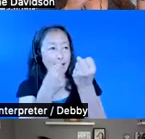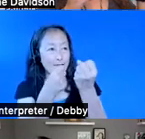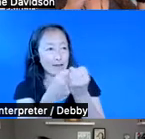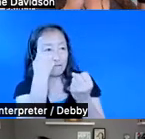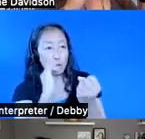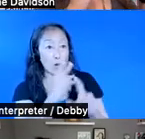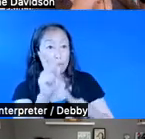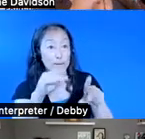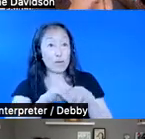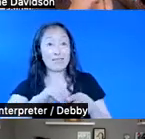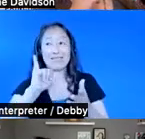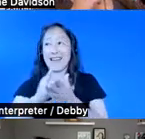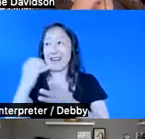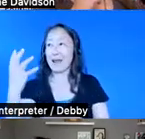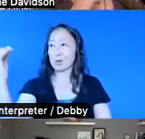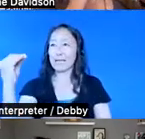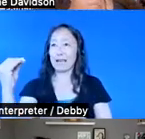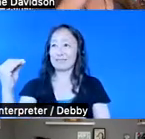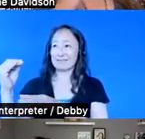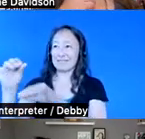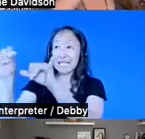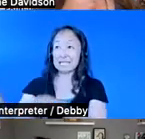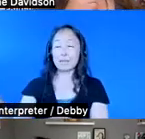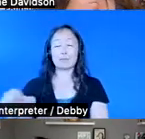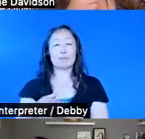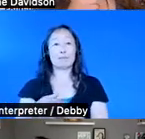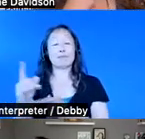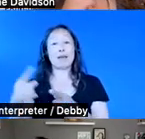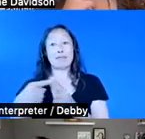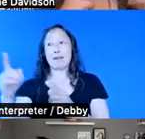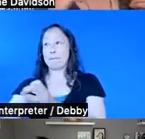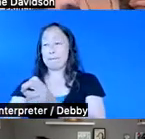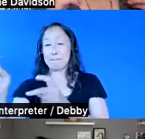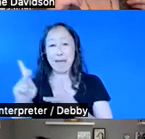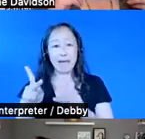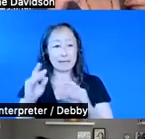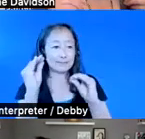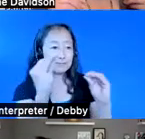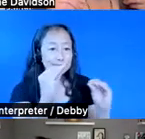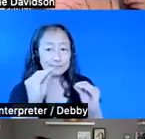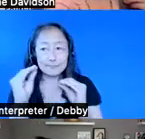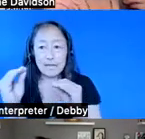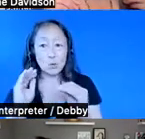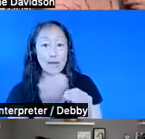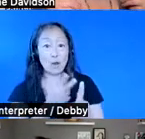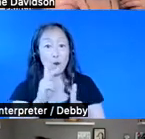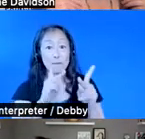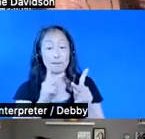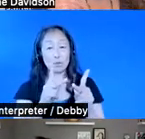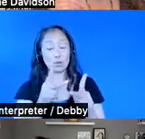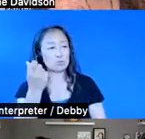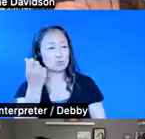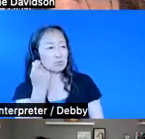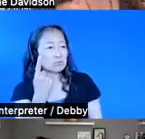come back and kind of try to educate our own people that levels of violence like that are unacceptable, that as